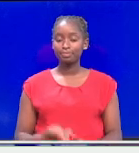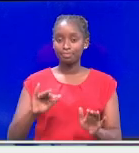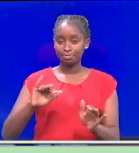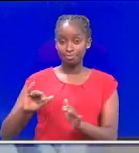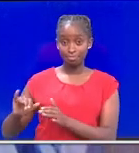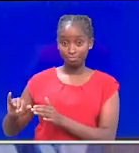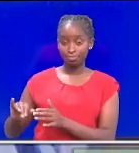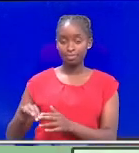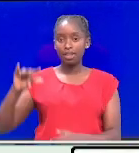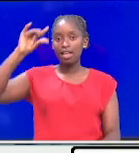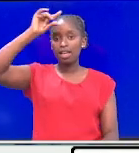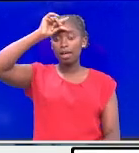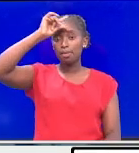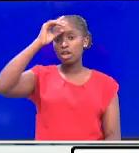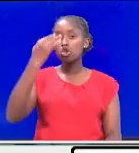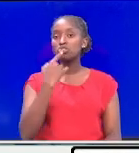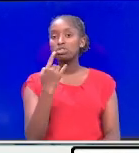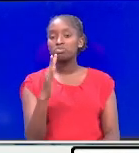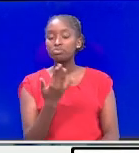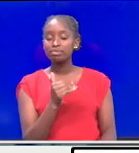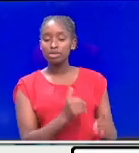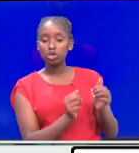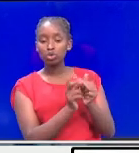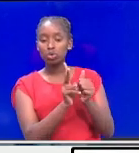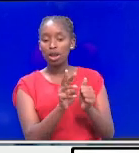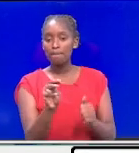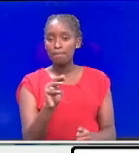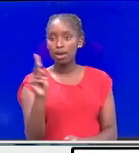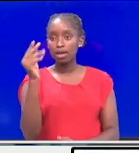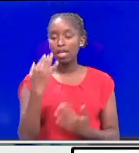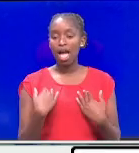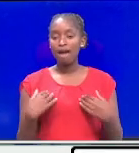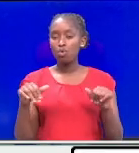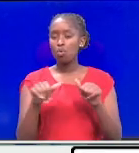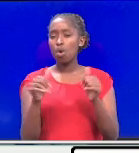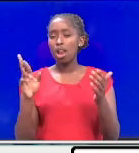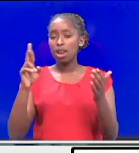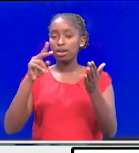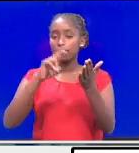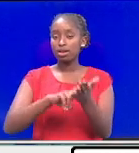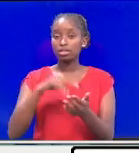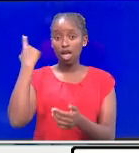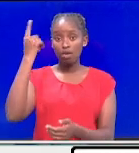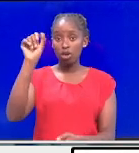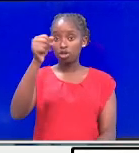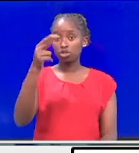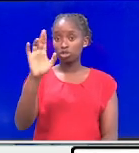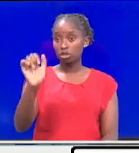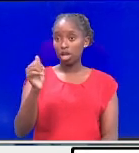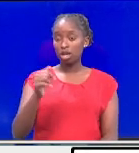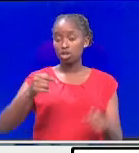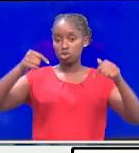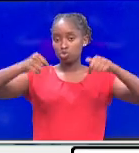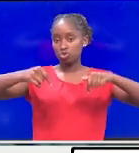The government now says at least 12 million Kenyans have successfully registered for the Social Health Authority as of today,